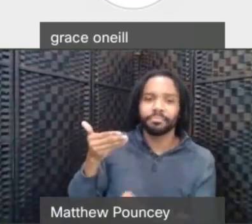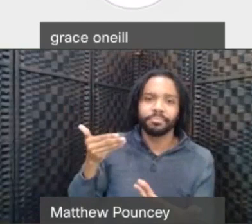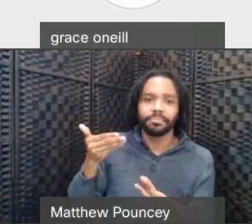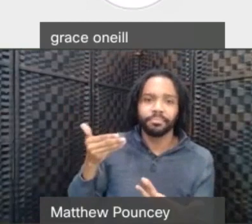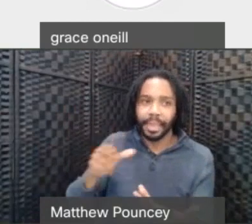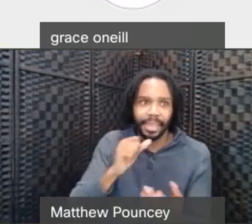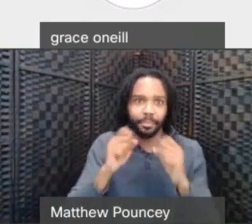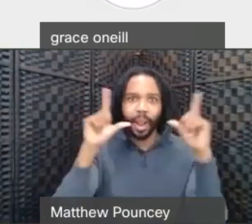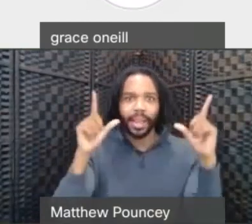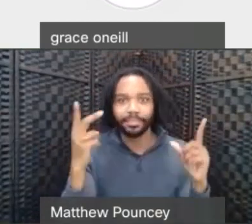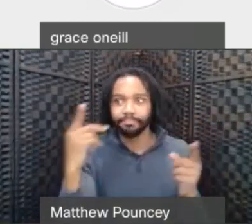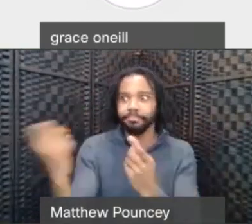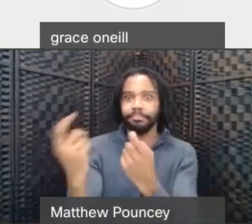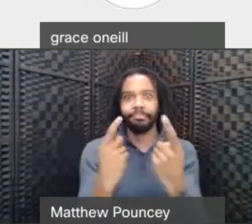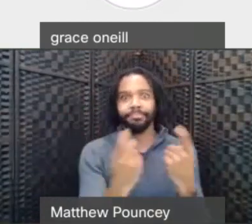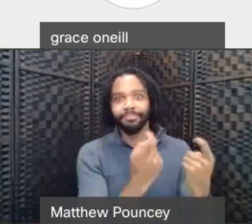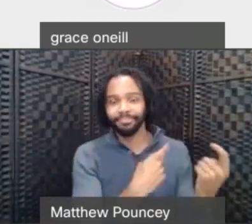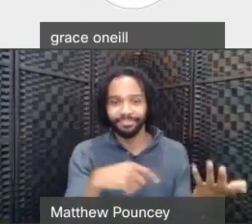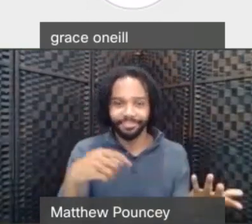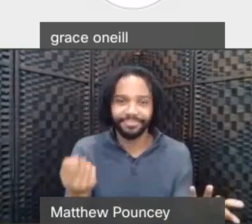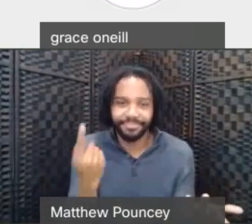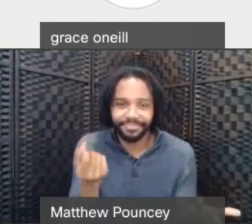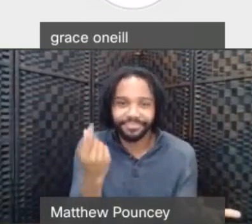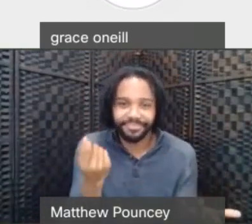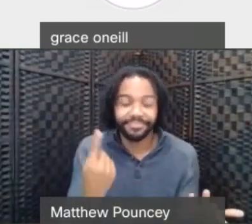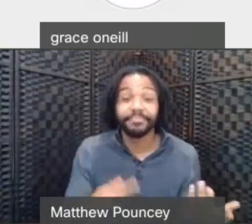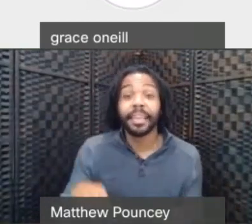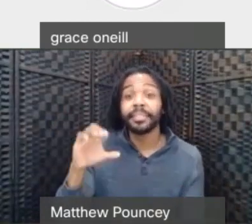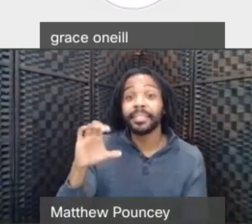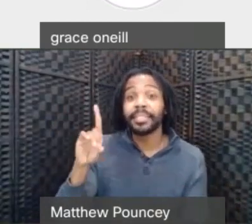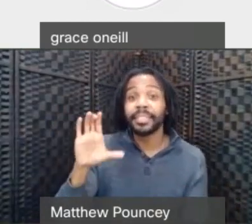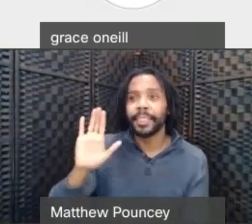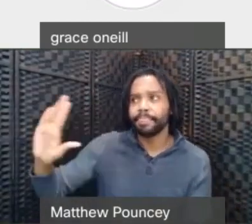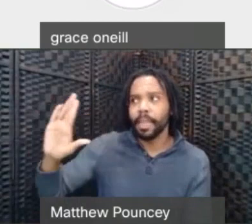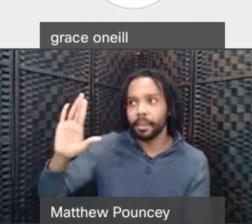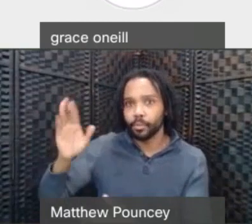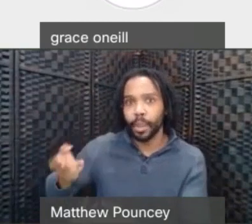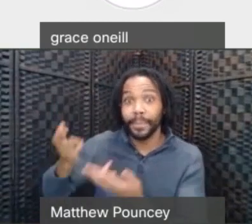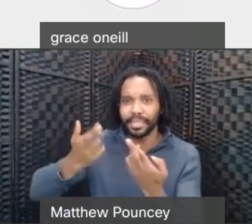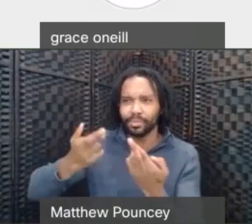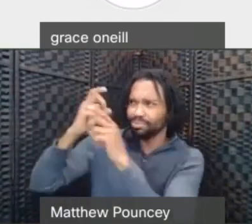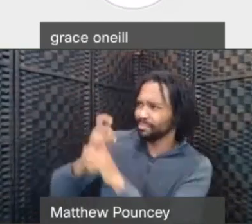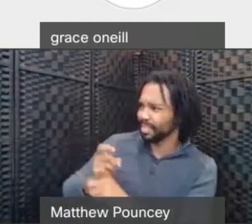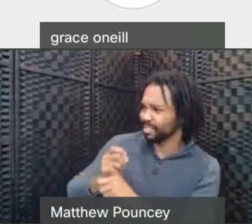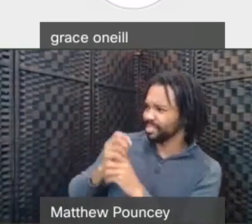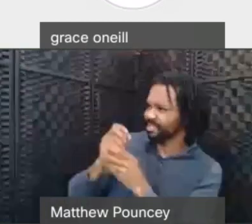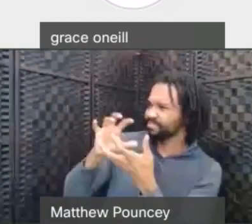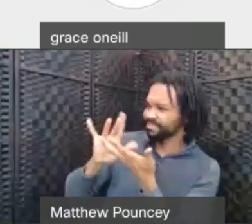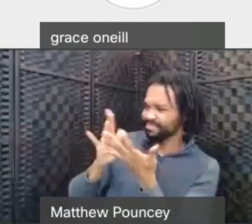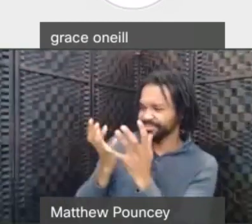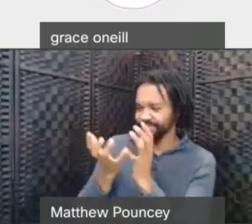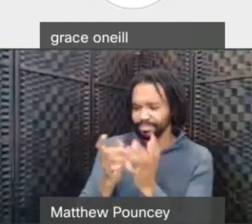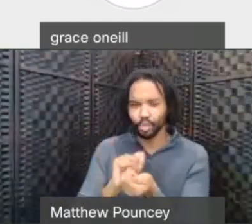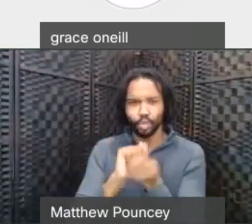there are a lot of questions. The CDC's recommendations were also very complicated, and so we did our best to translate it into a